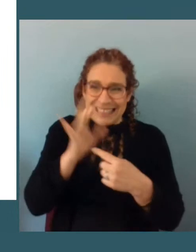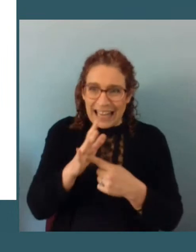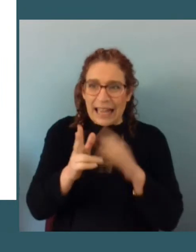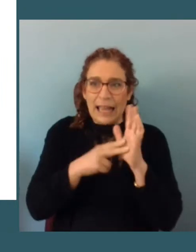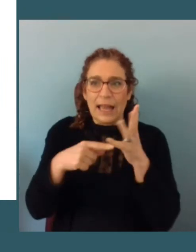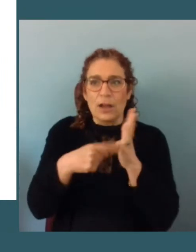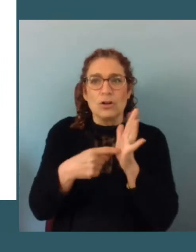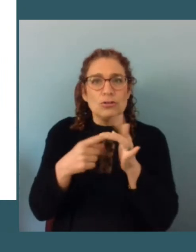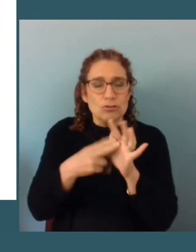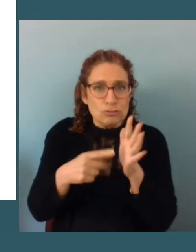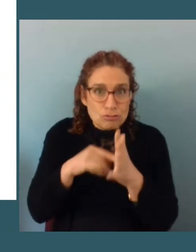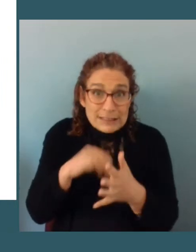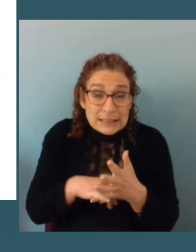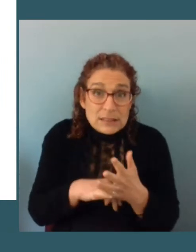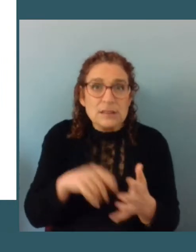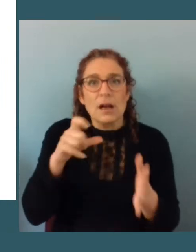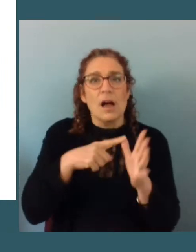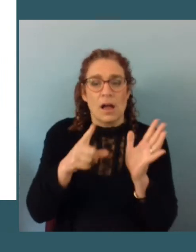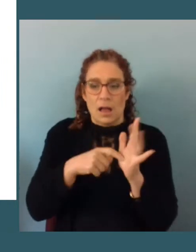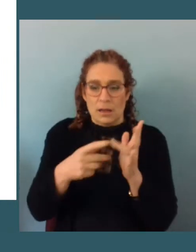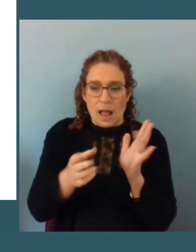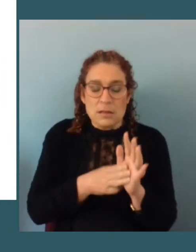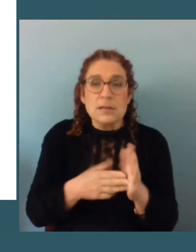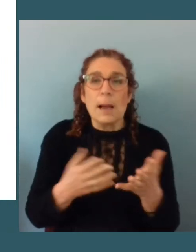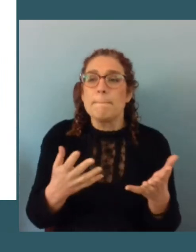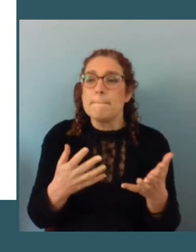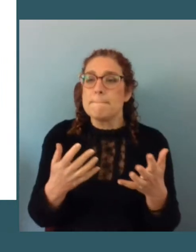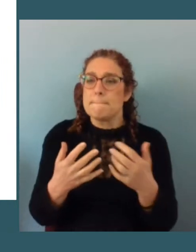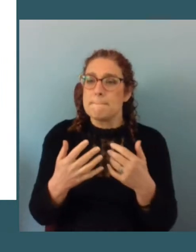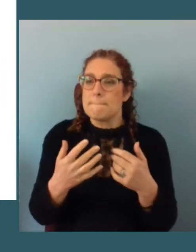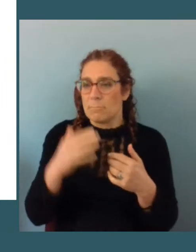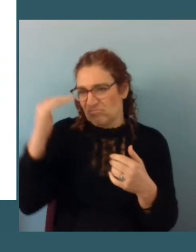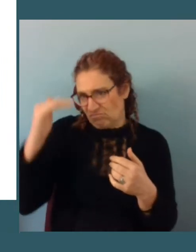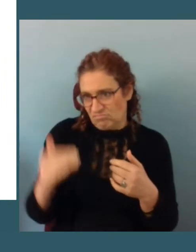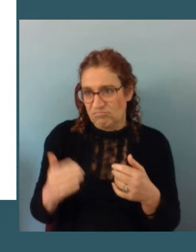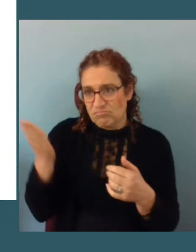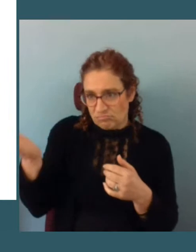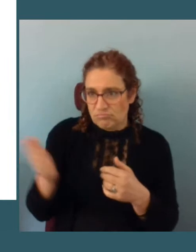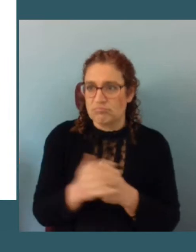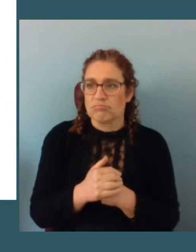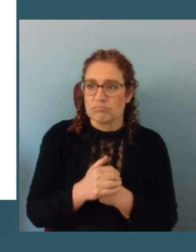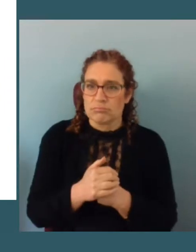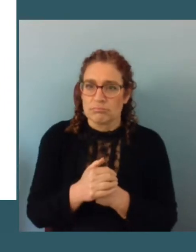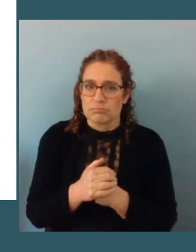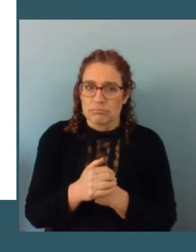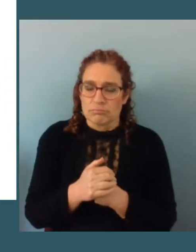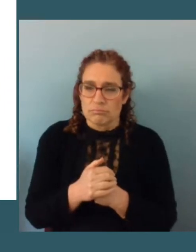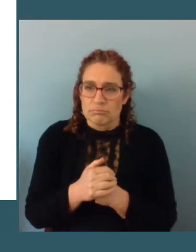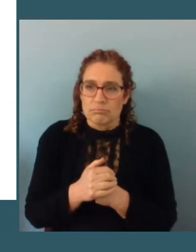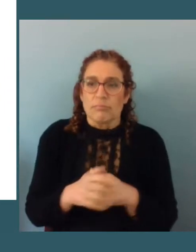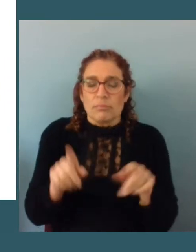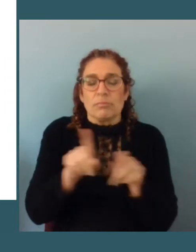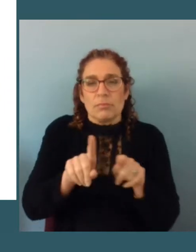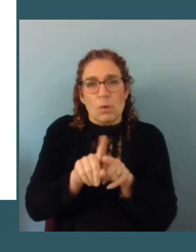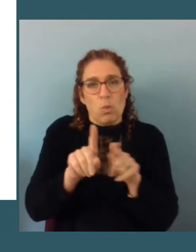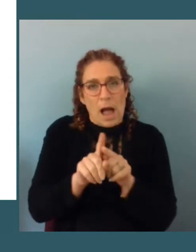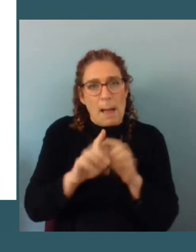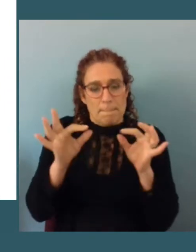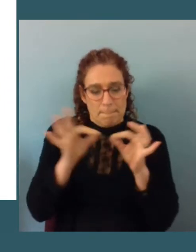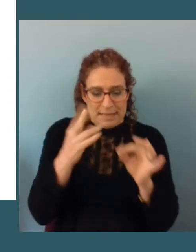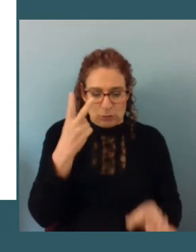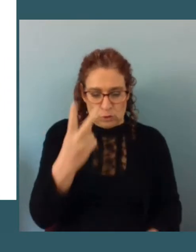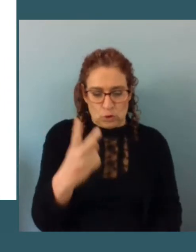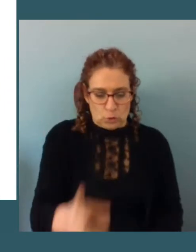calcium, we're looking at energy and protein, B12, iodine that we touched on earlier, as well as B2. And it's